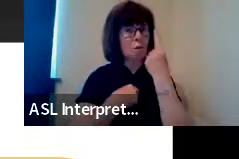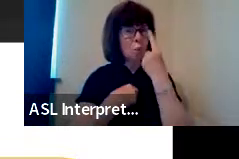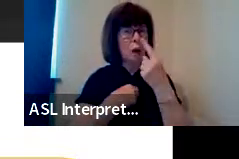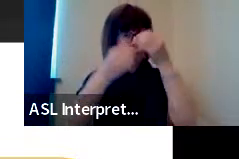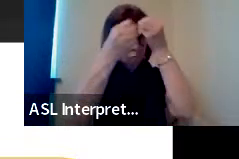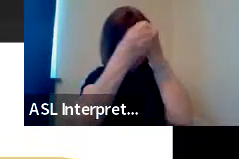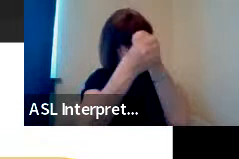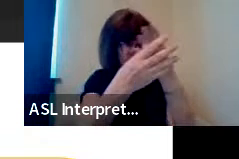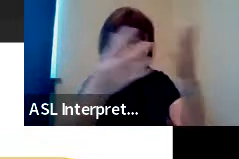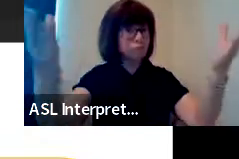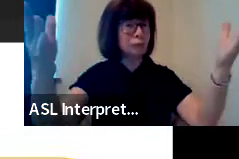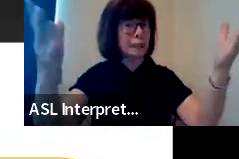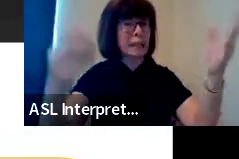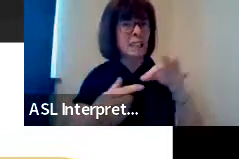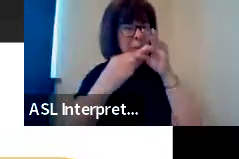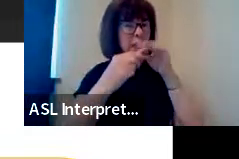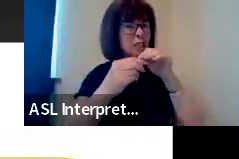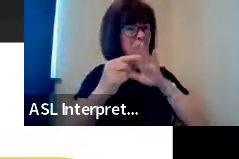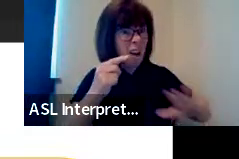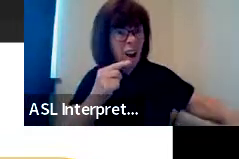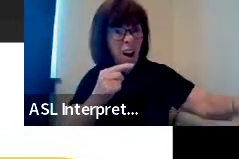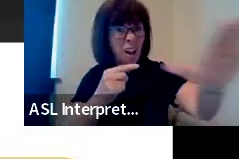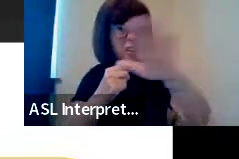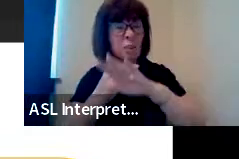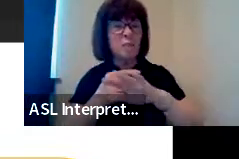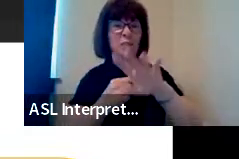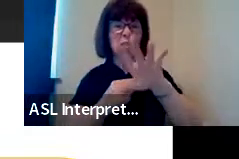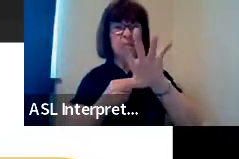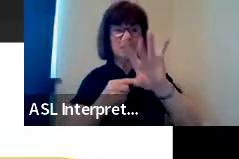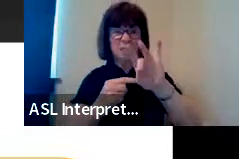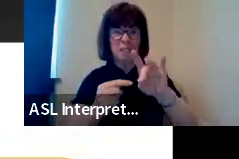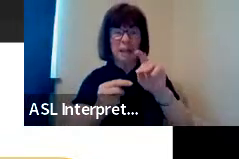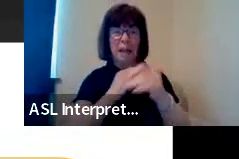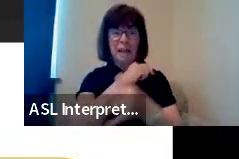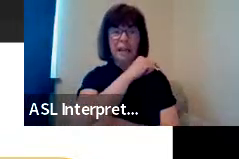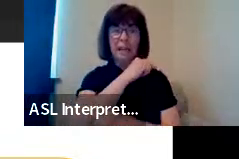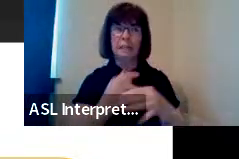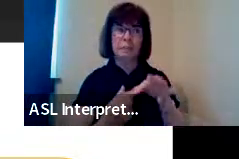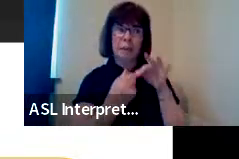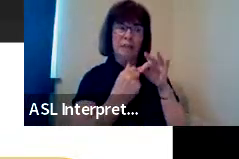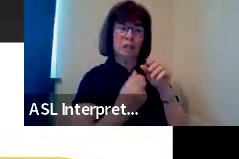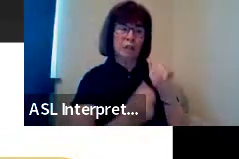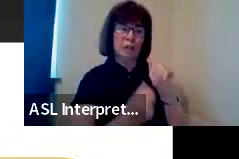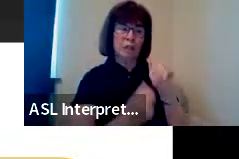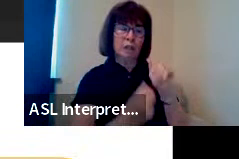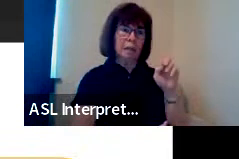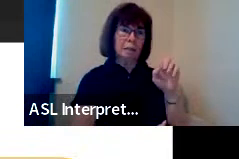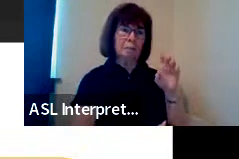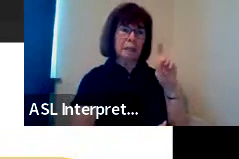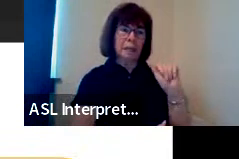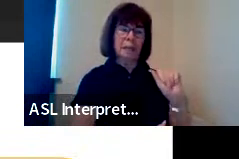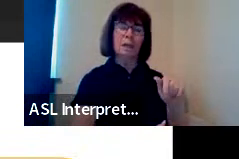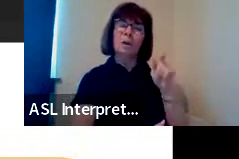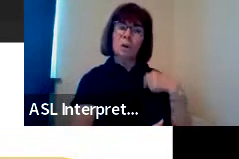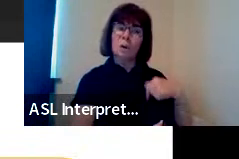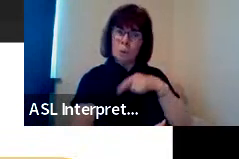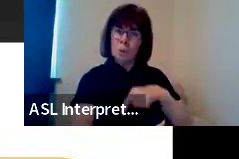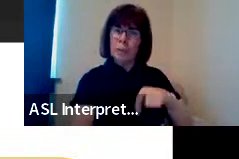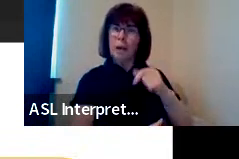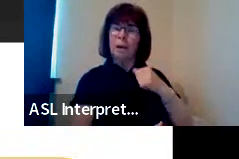counties, but particularly Alameda County. We need to be saying the same thing out on those streets all the